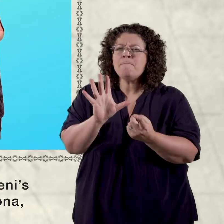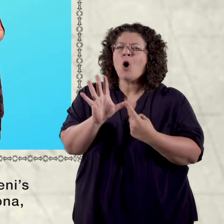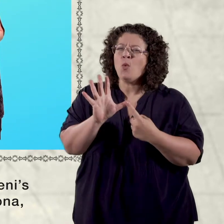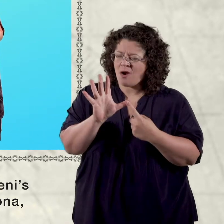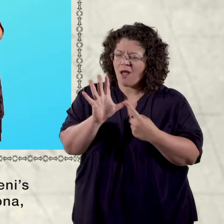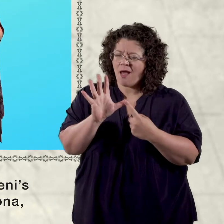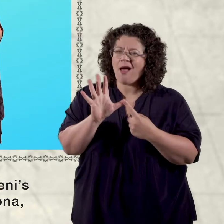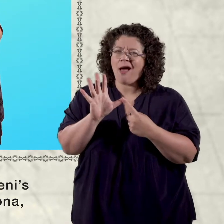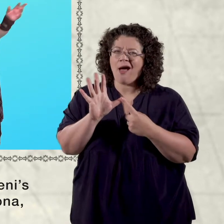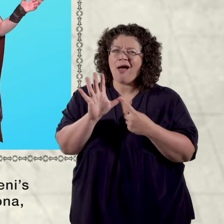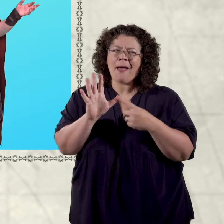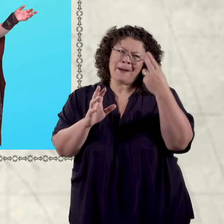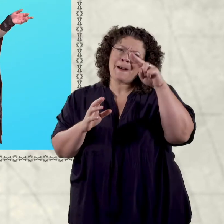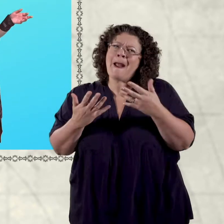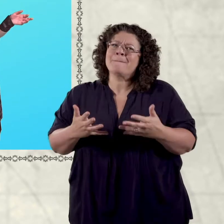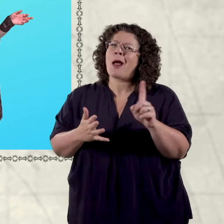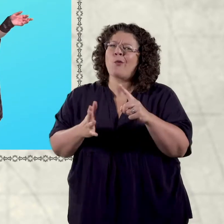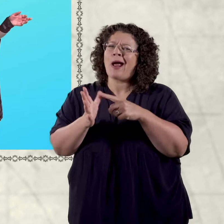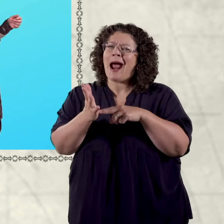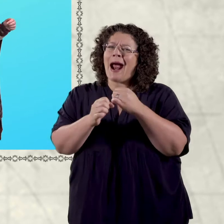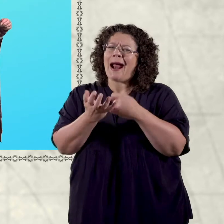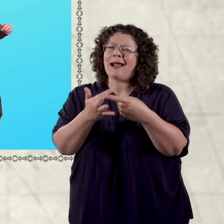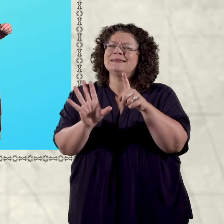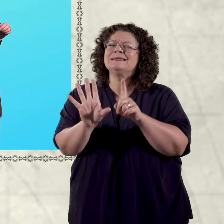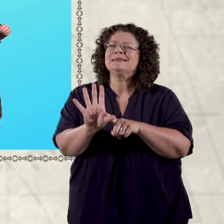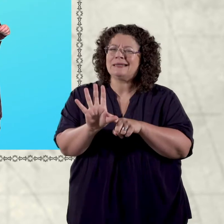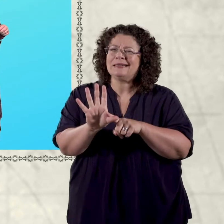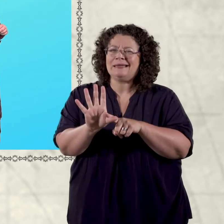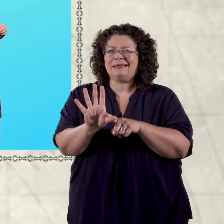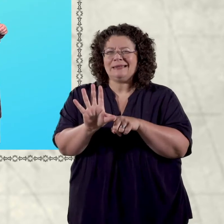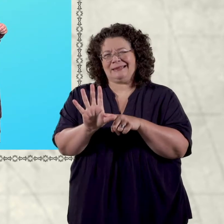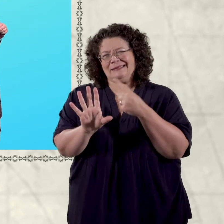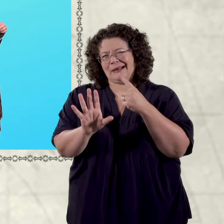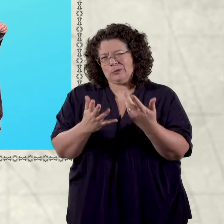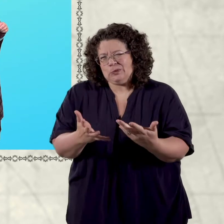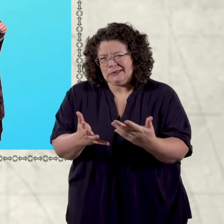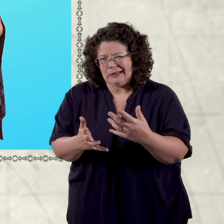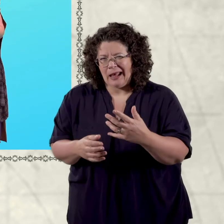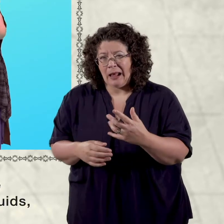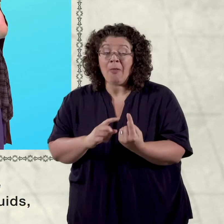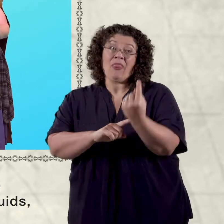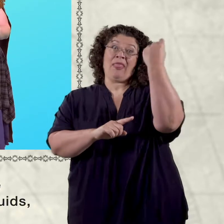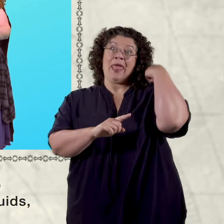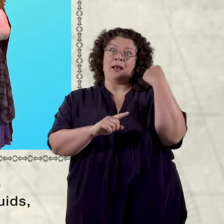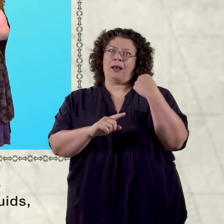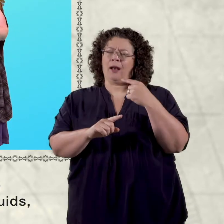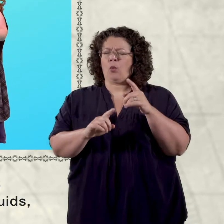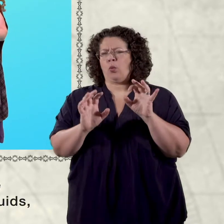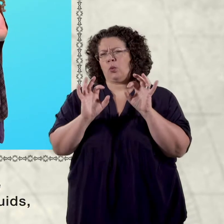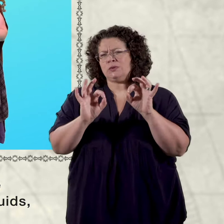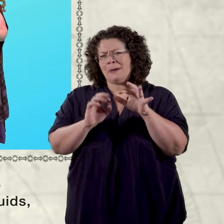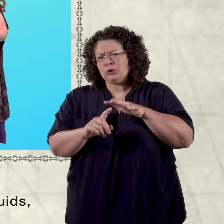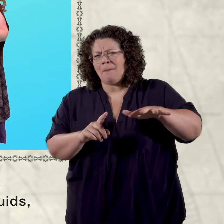Mona, or Unis Morn, Anglesey as you'd say today. Mona was a